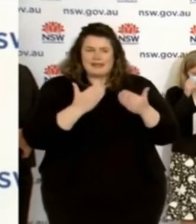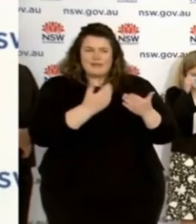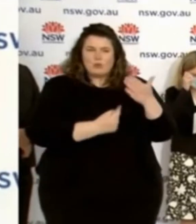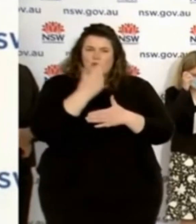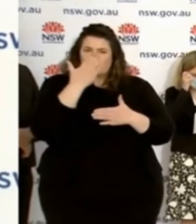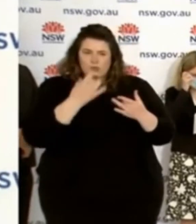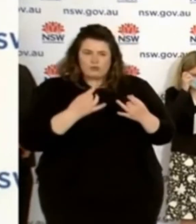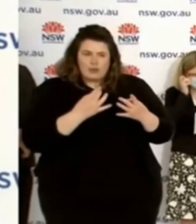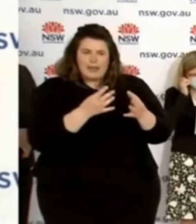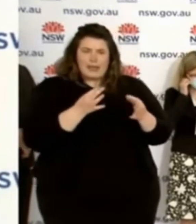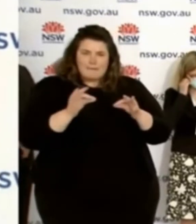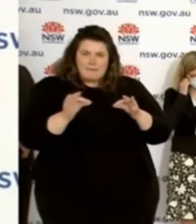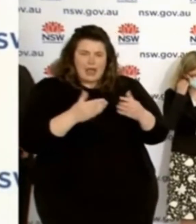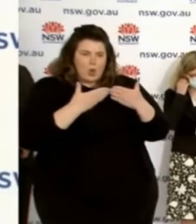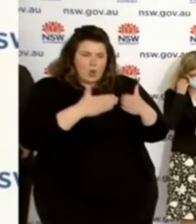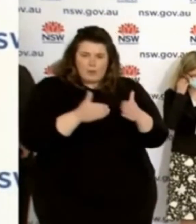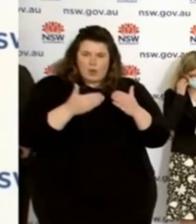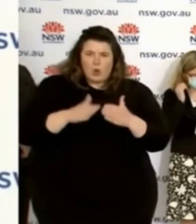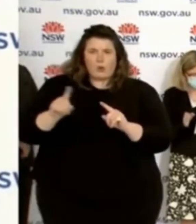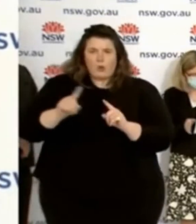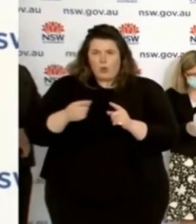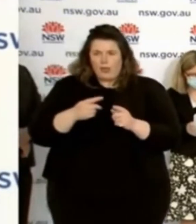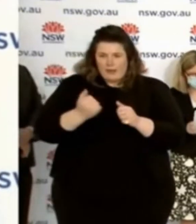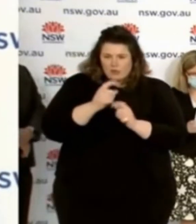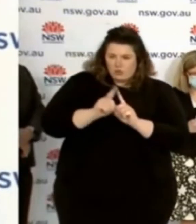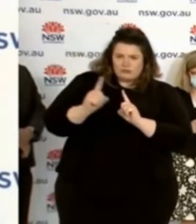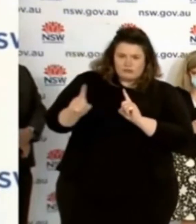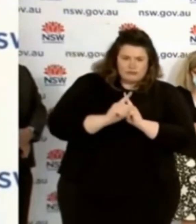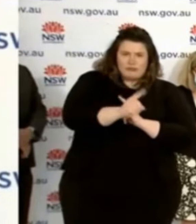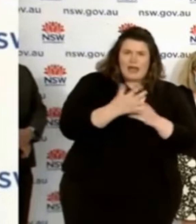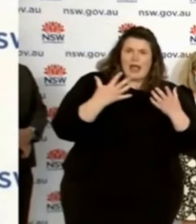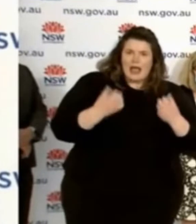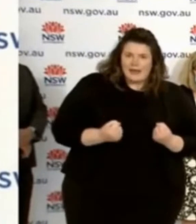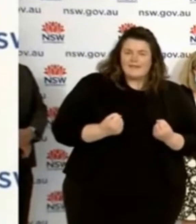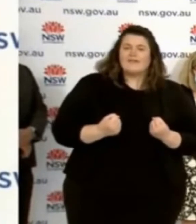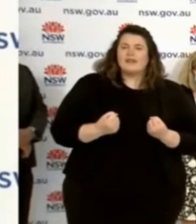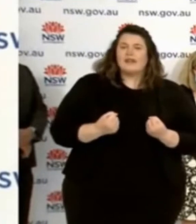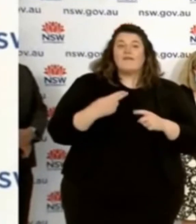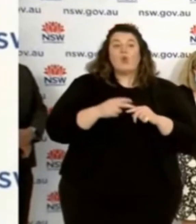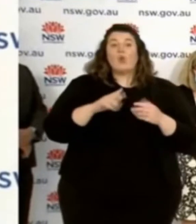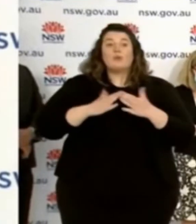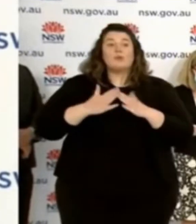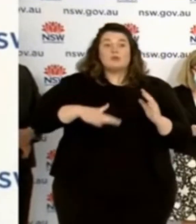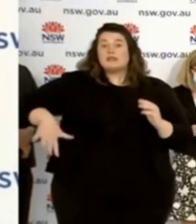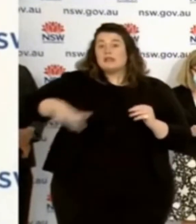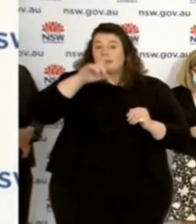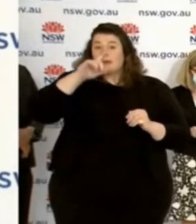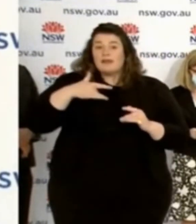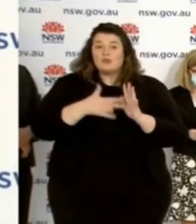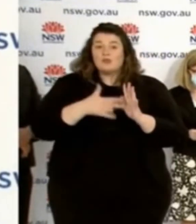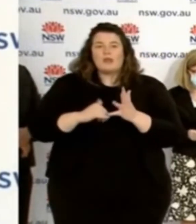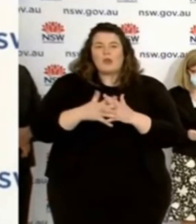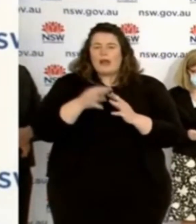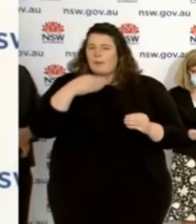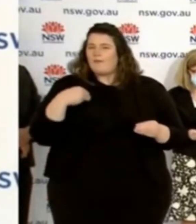communities across the state. But obviously for adults, we have the capacity to be more flexible and make sure that that